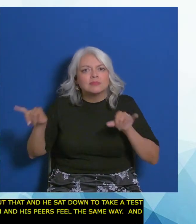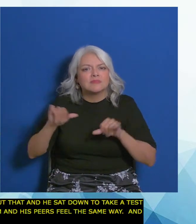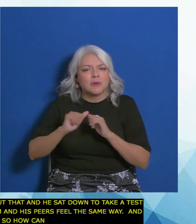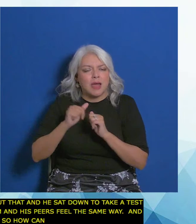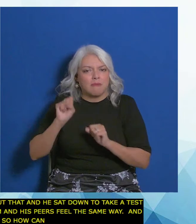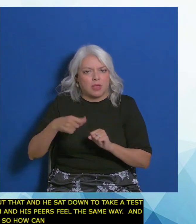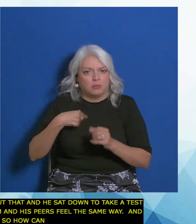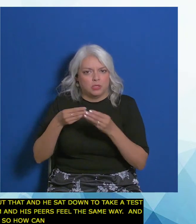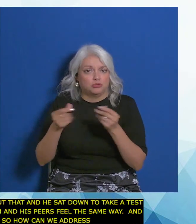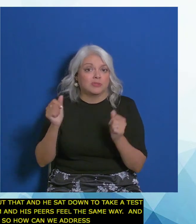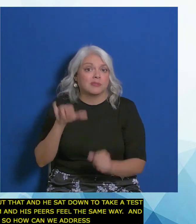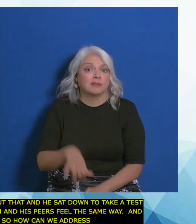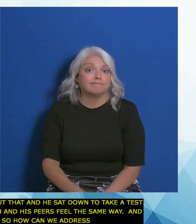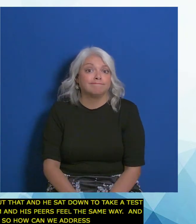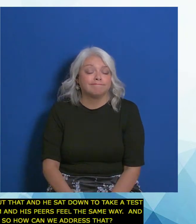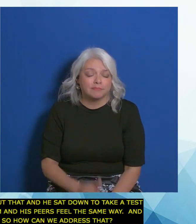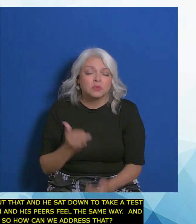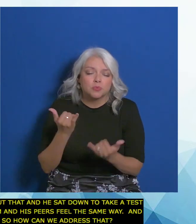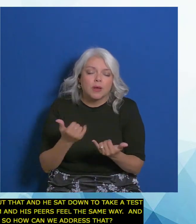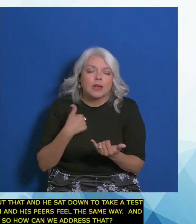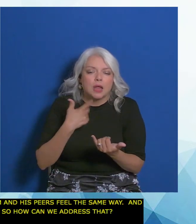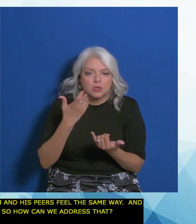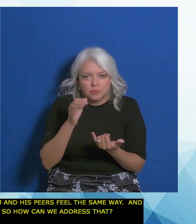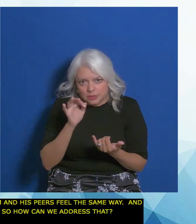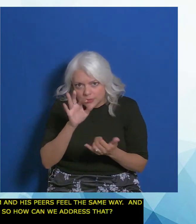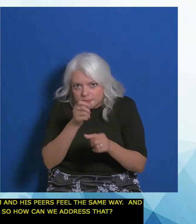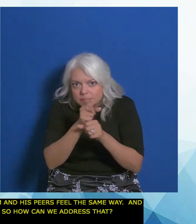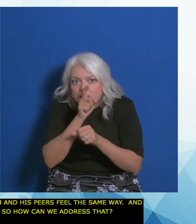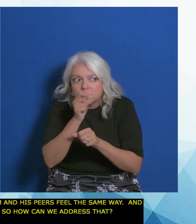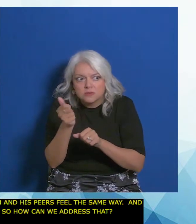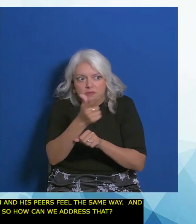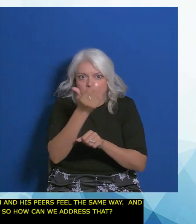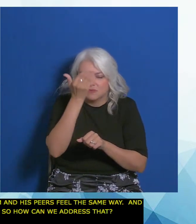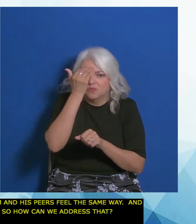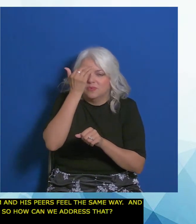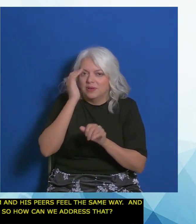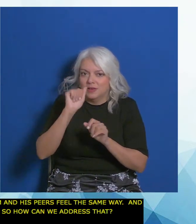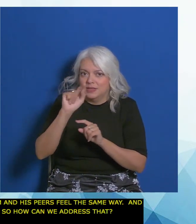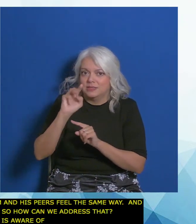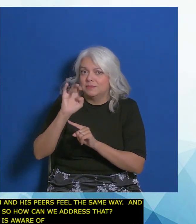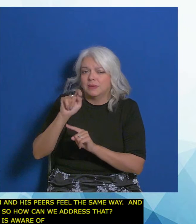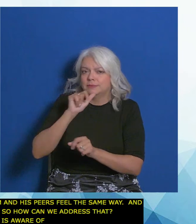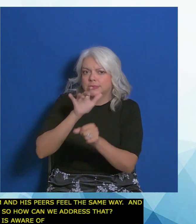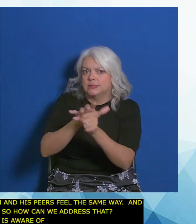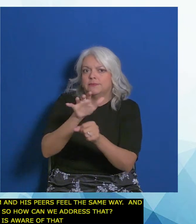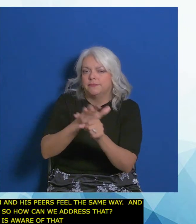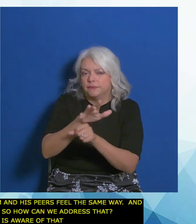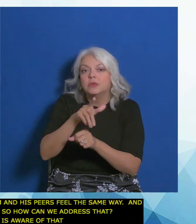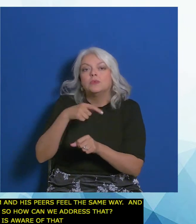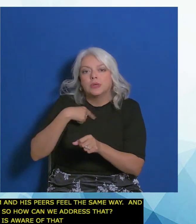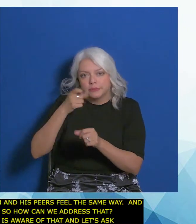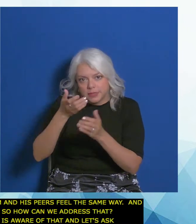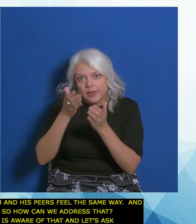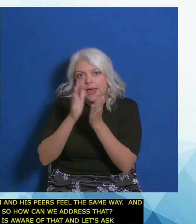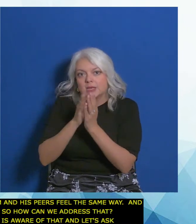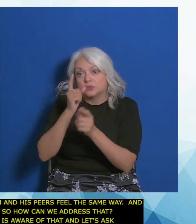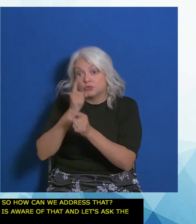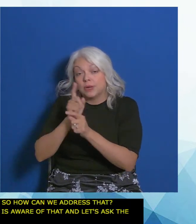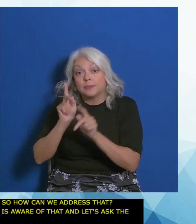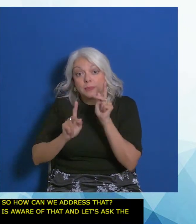that? So right now I just wanted to at least make sure that everyone's aware of that, and let's ask the right people in the right subject matter